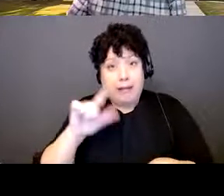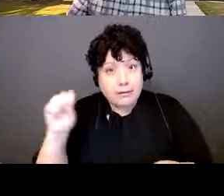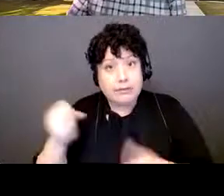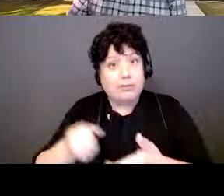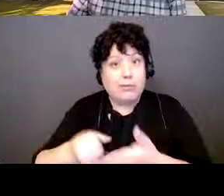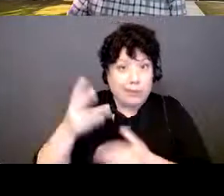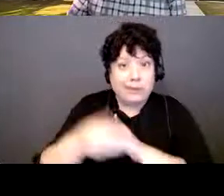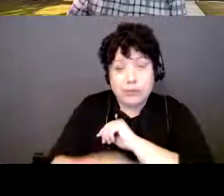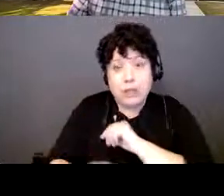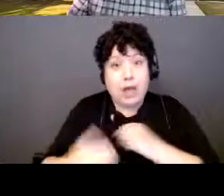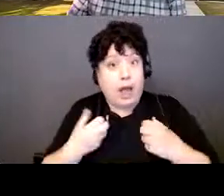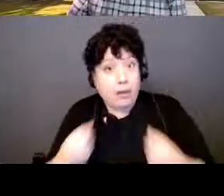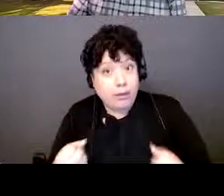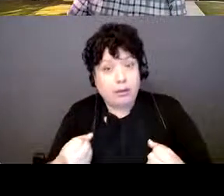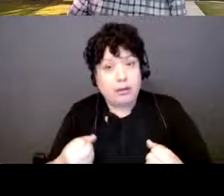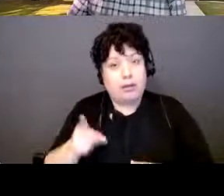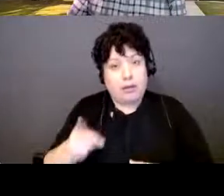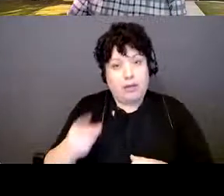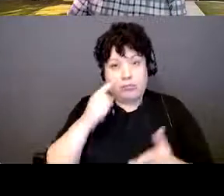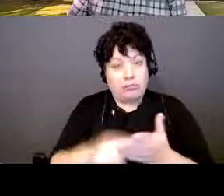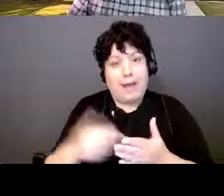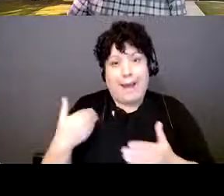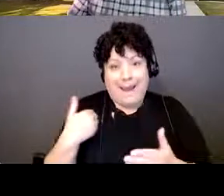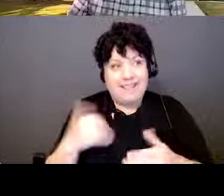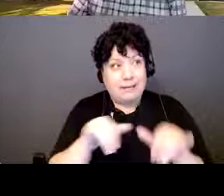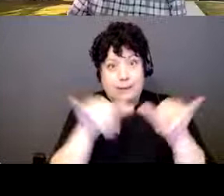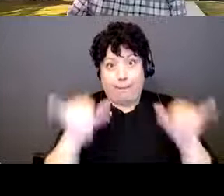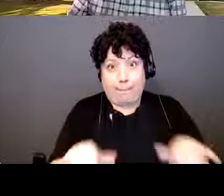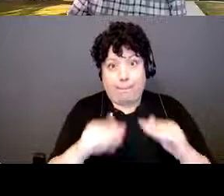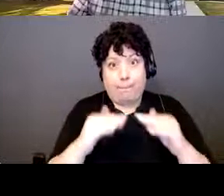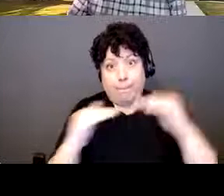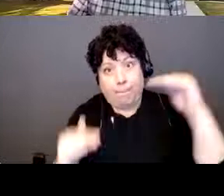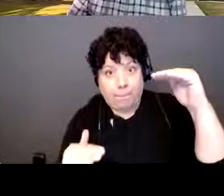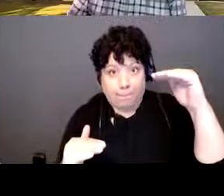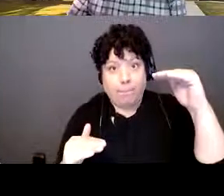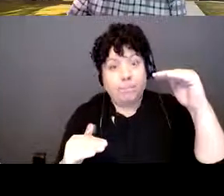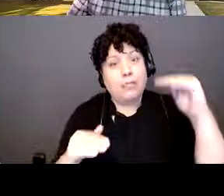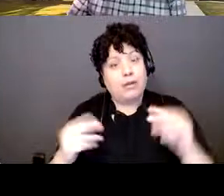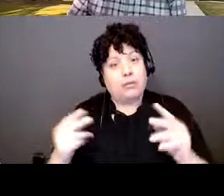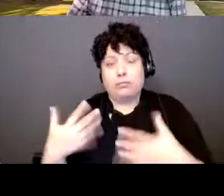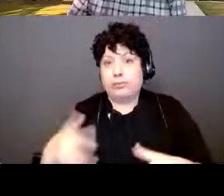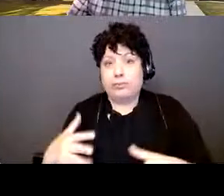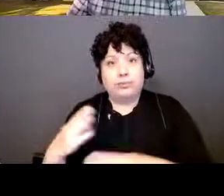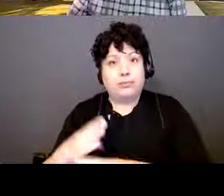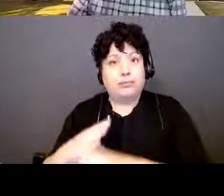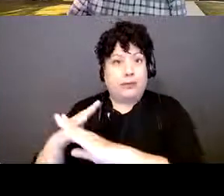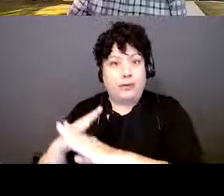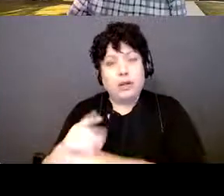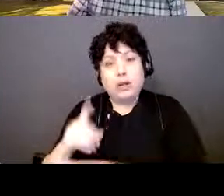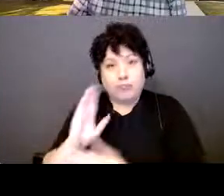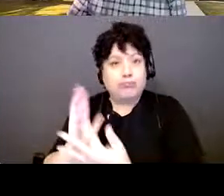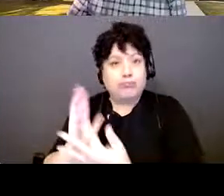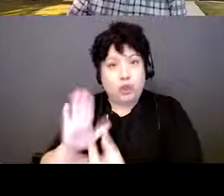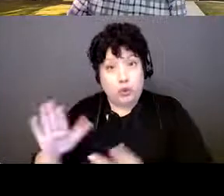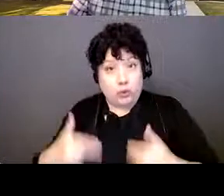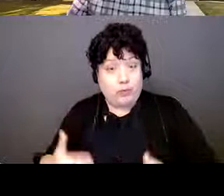combine under systemic inequities to form really unique barriers that obstruct older women's human rights,